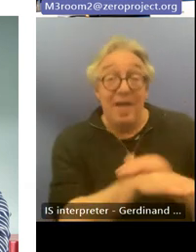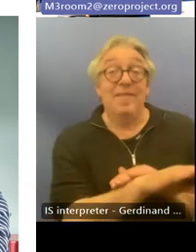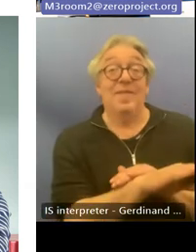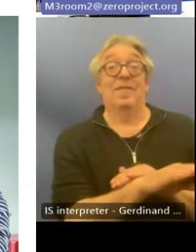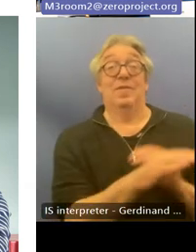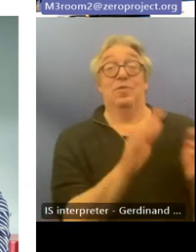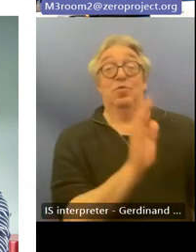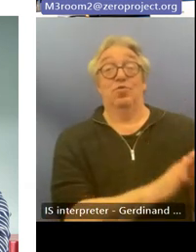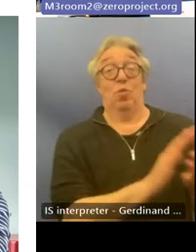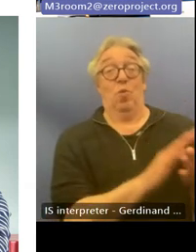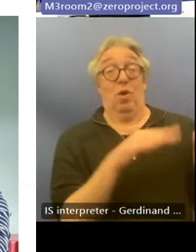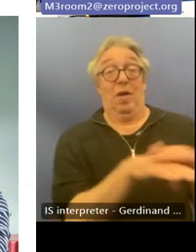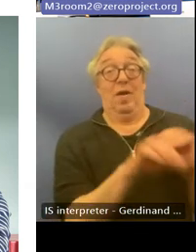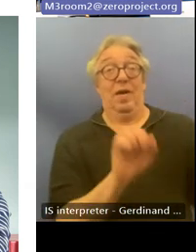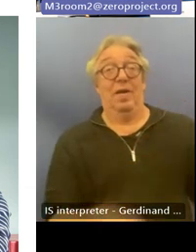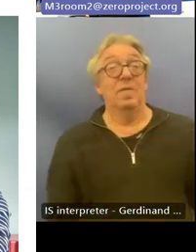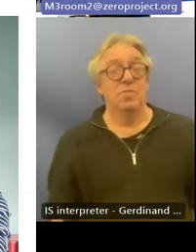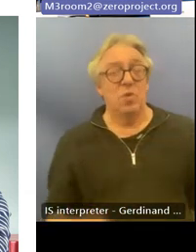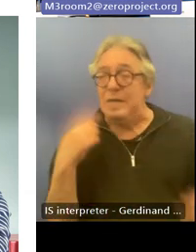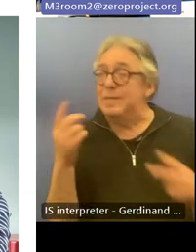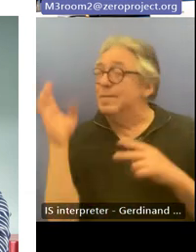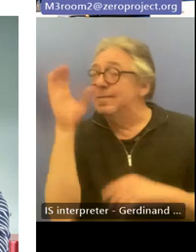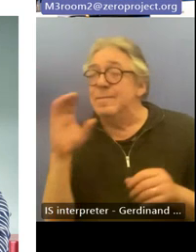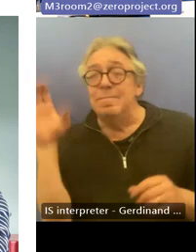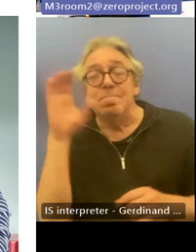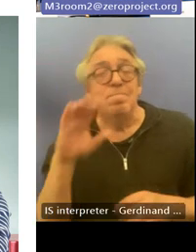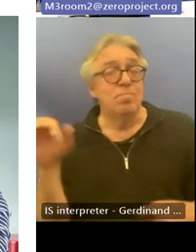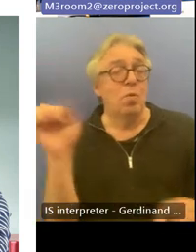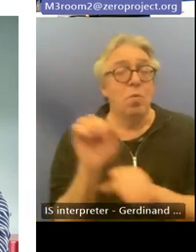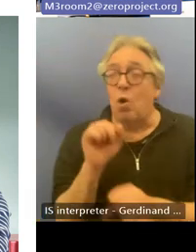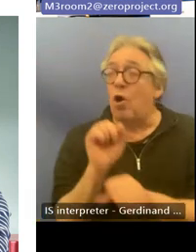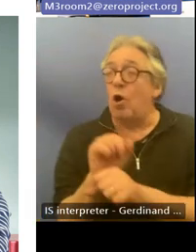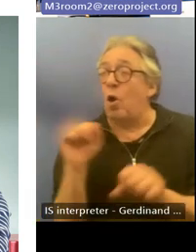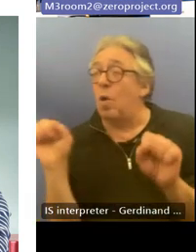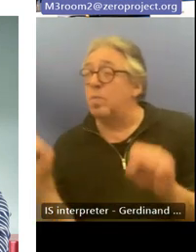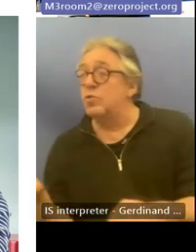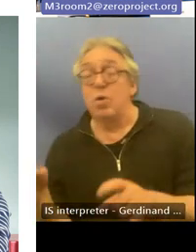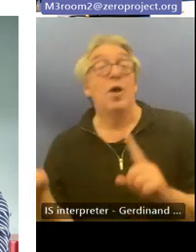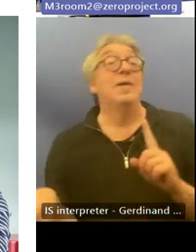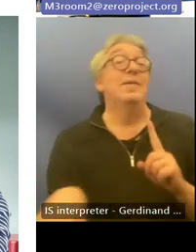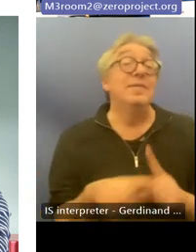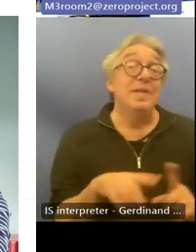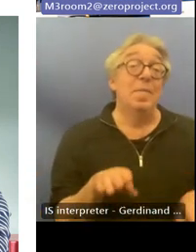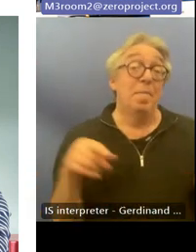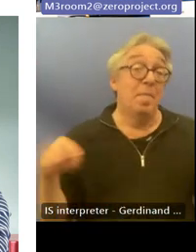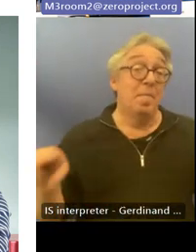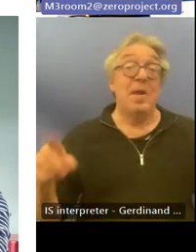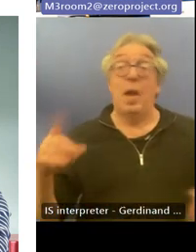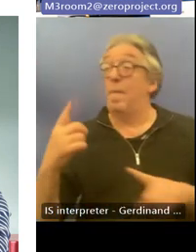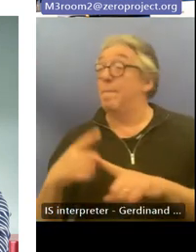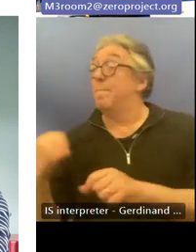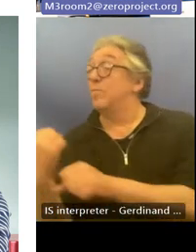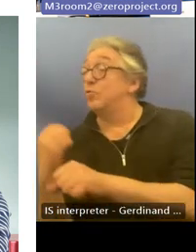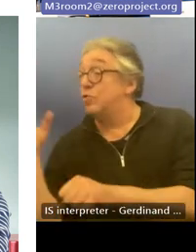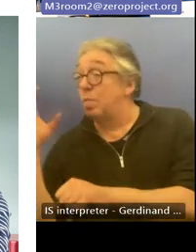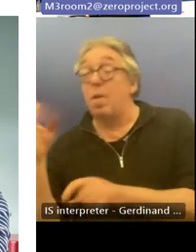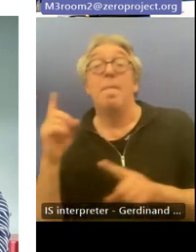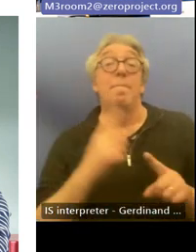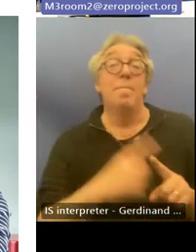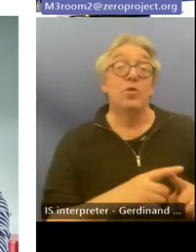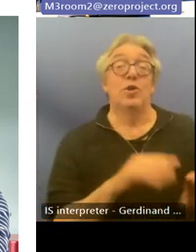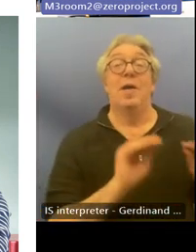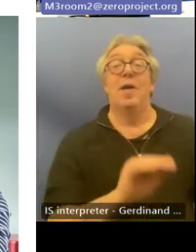we explore job, and at the same time, we open up education for special needs blind children.